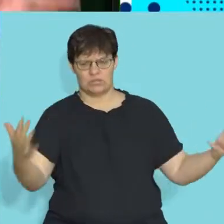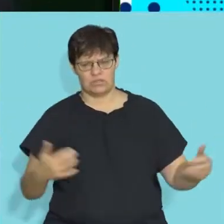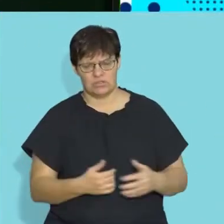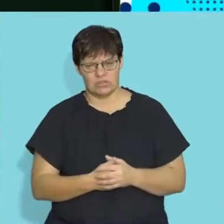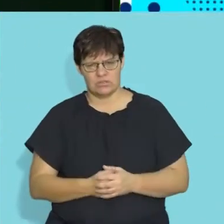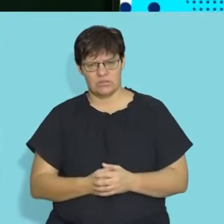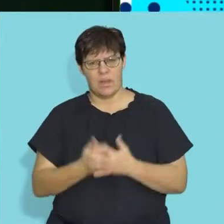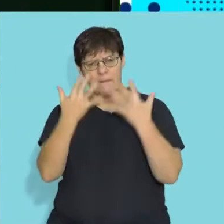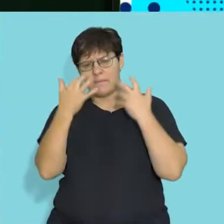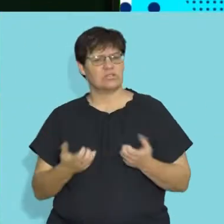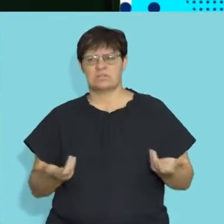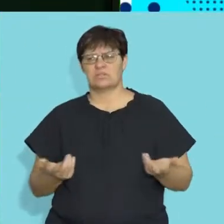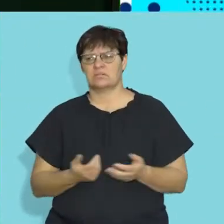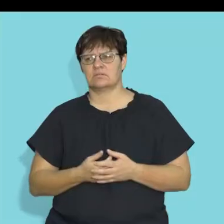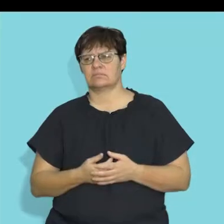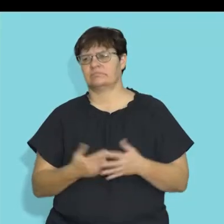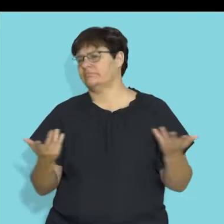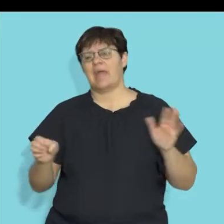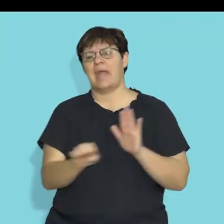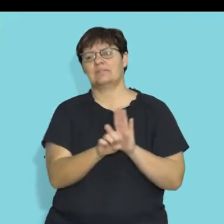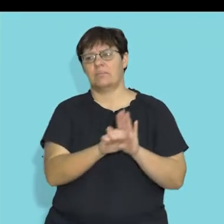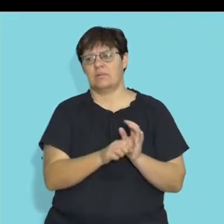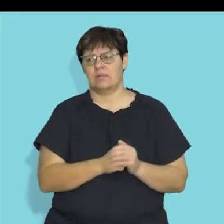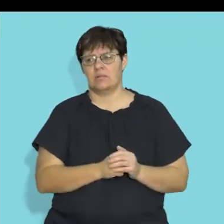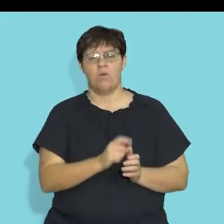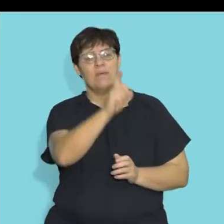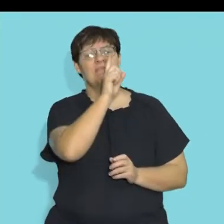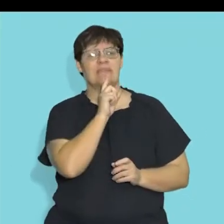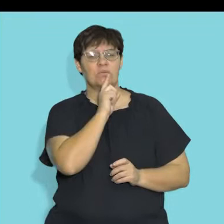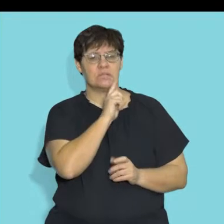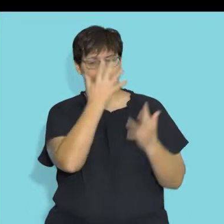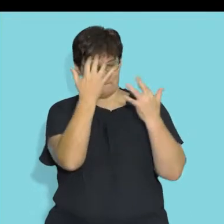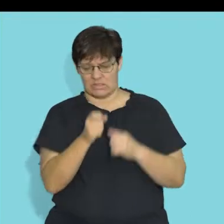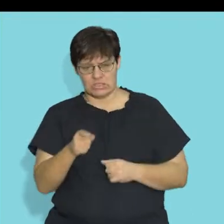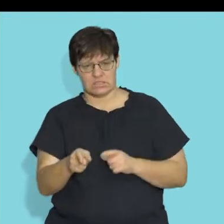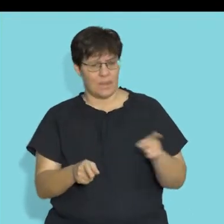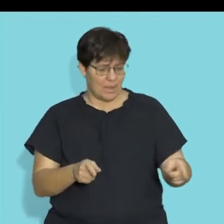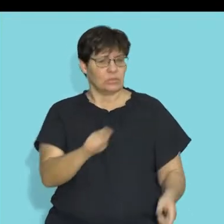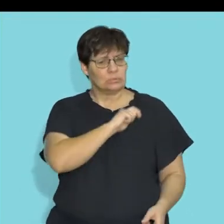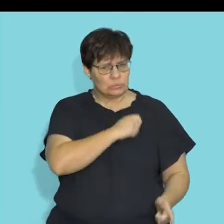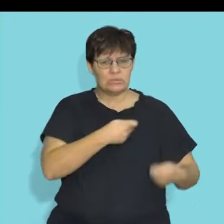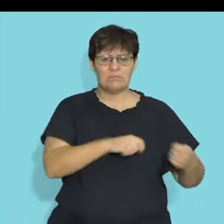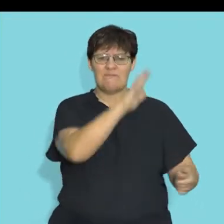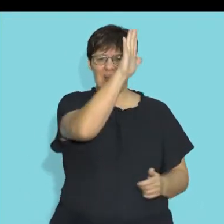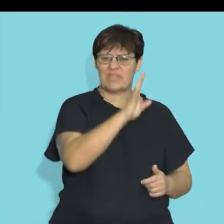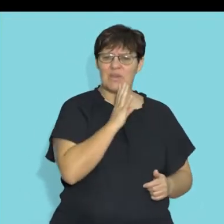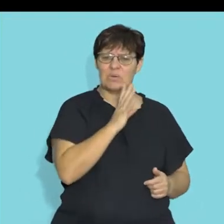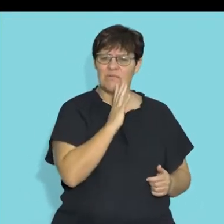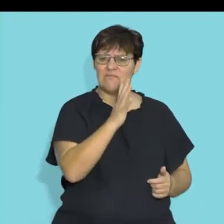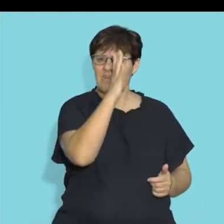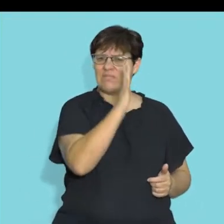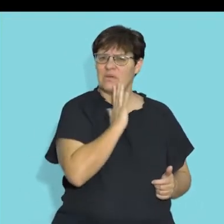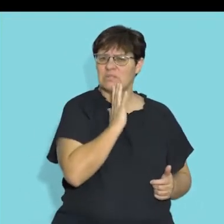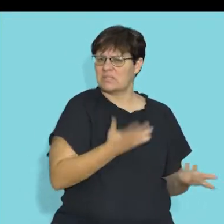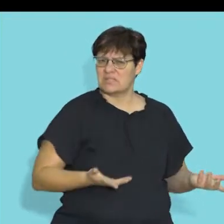I budgeted for my telephone, just as an example now, 1,000 Rand, and I've spent 5,000 Rand. Clearly